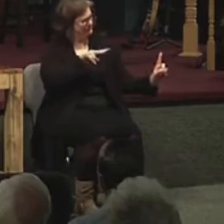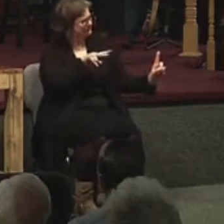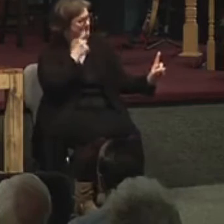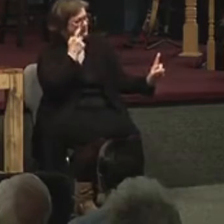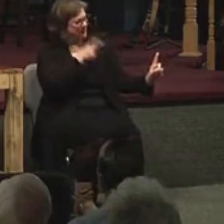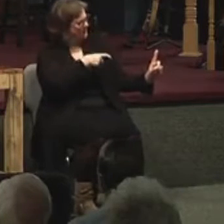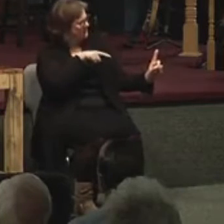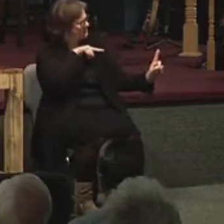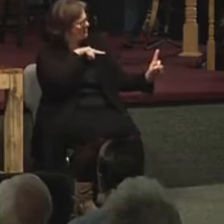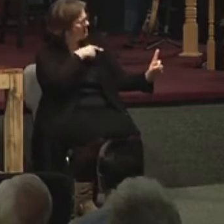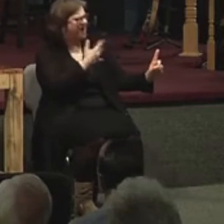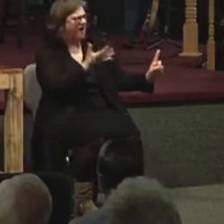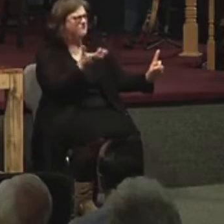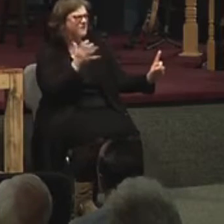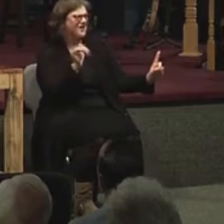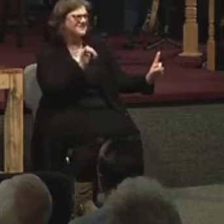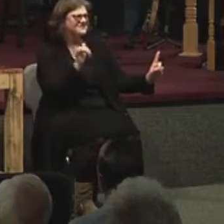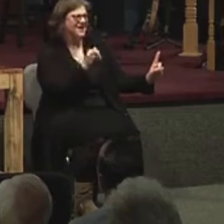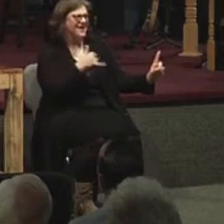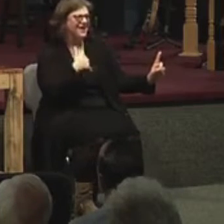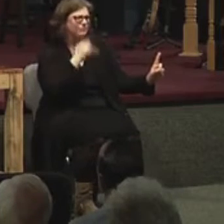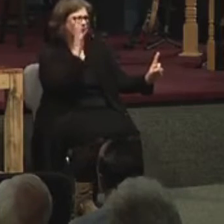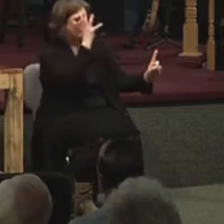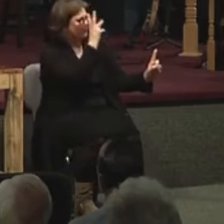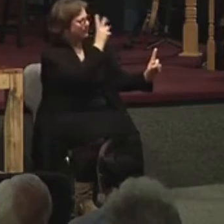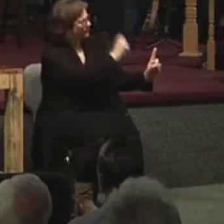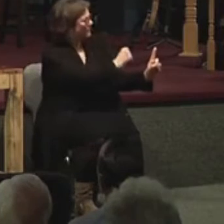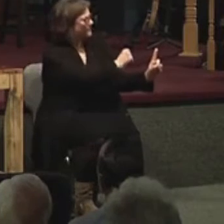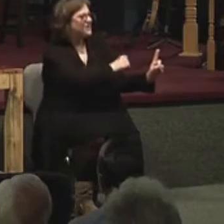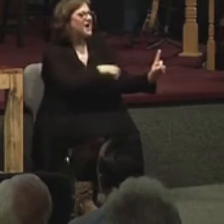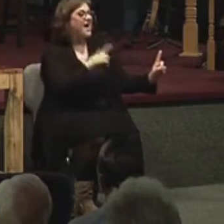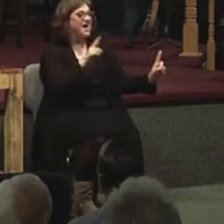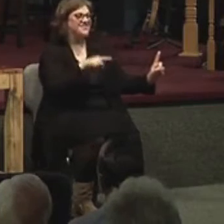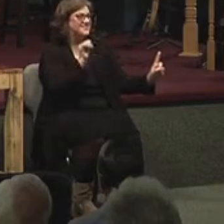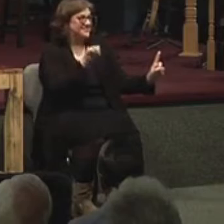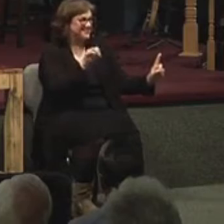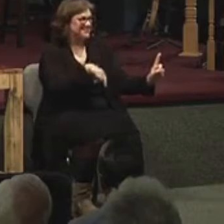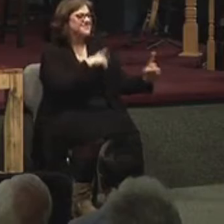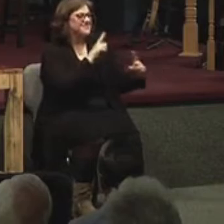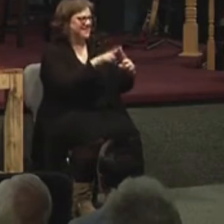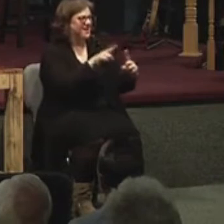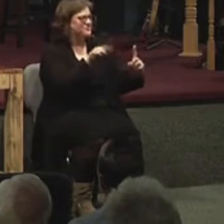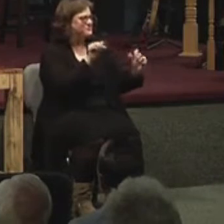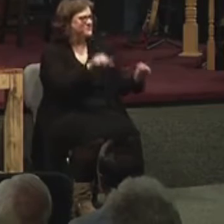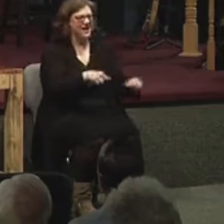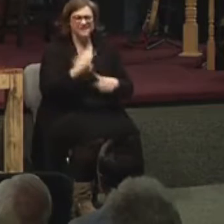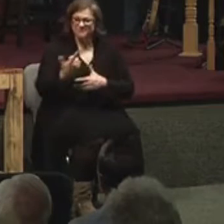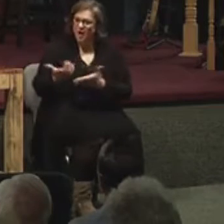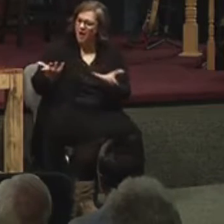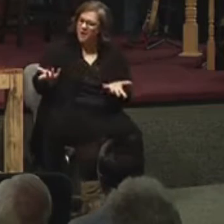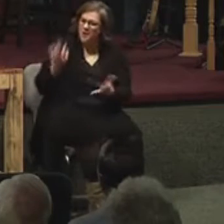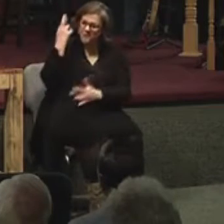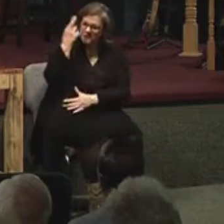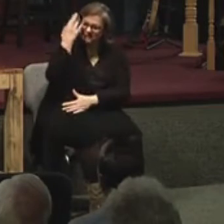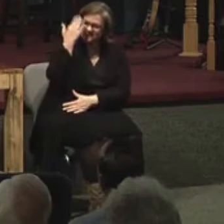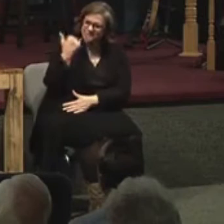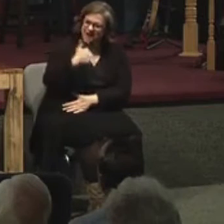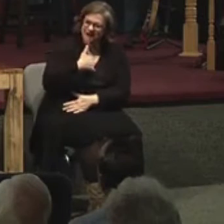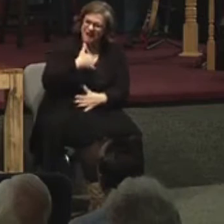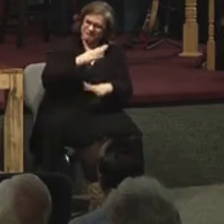opportunity to share with others the good news that Jesus has come, that God has come near to